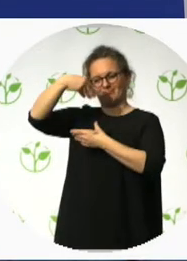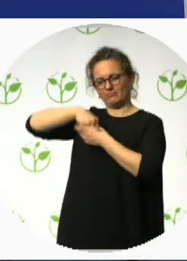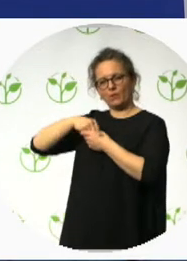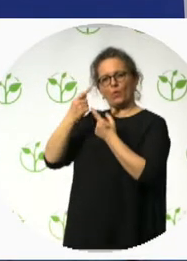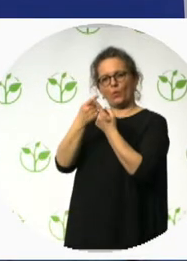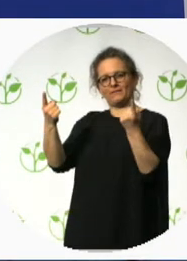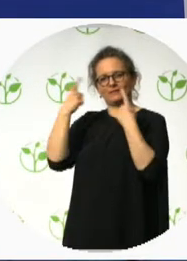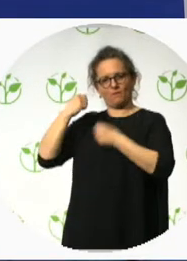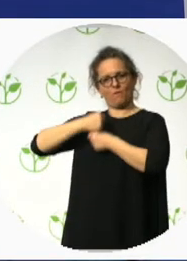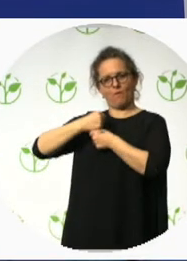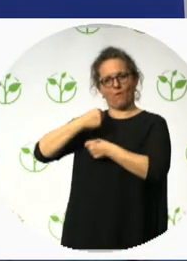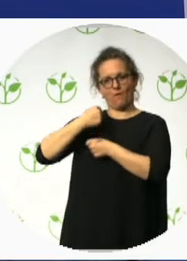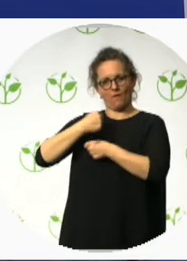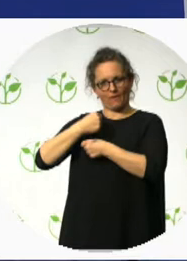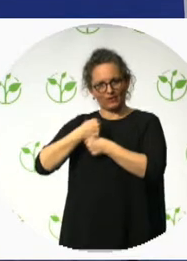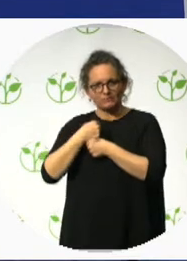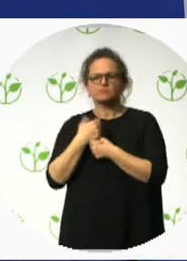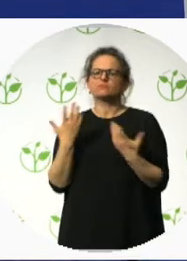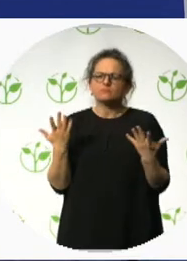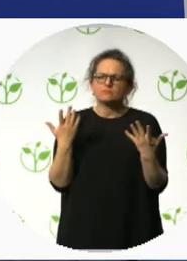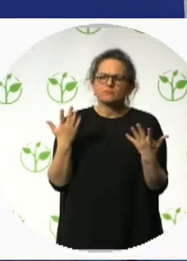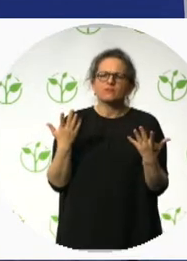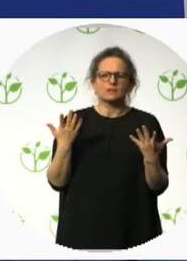nurture expertise in sign linguistics.